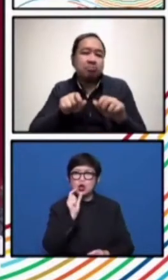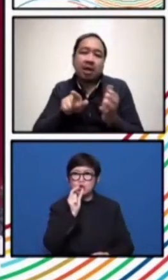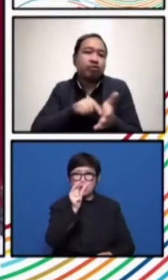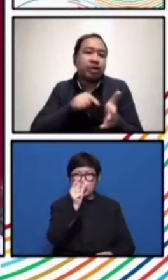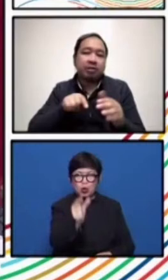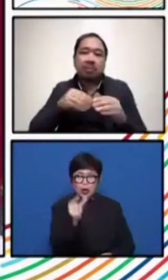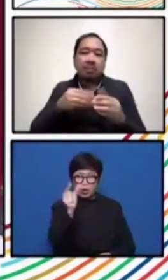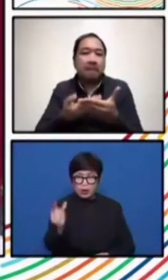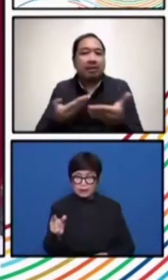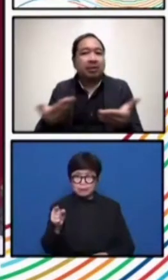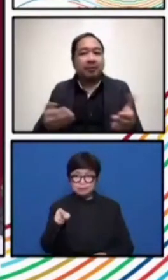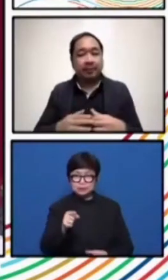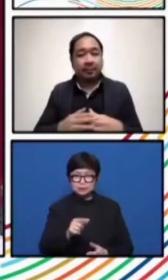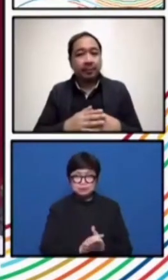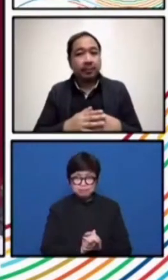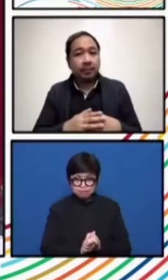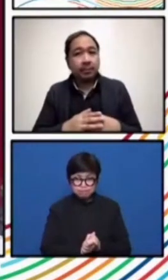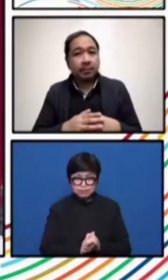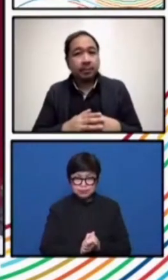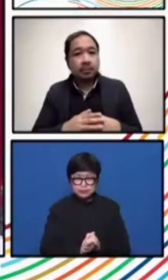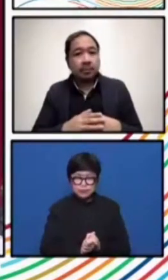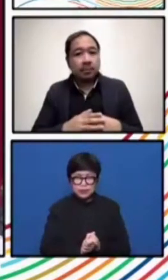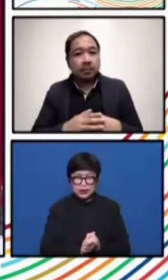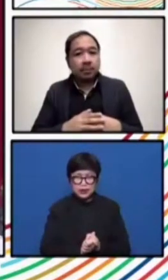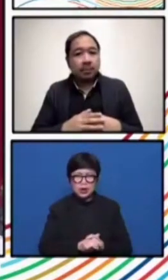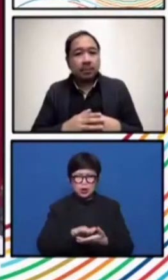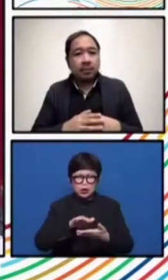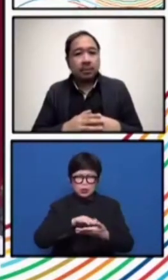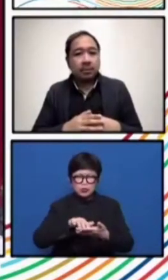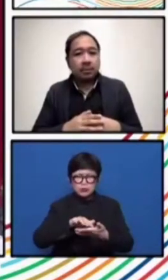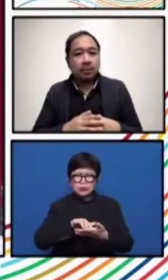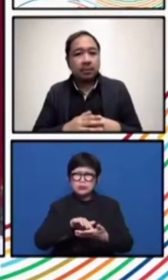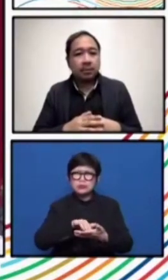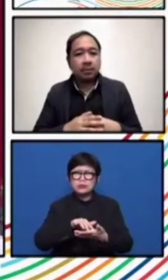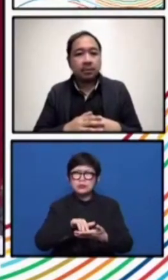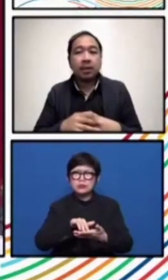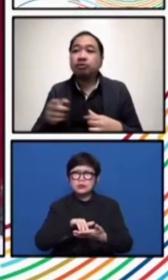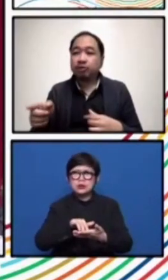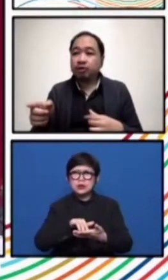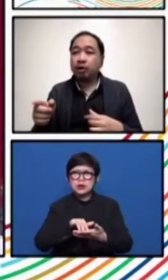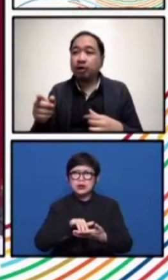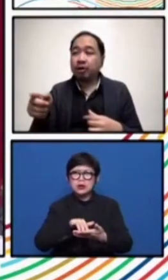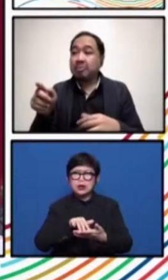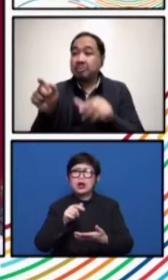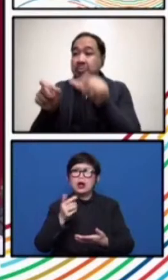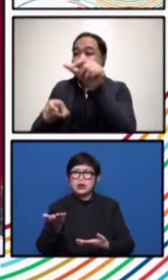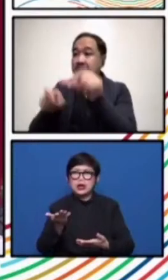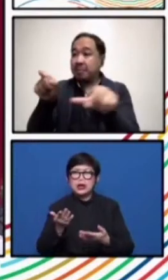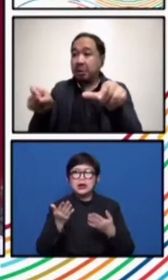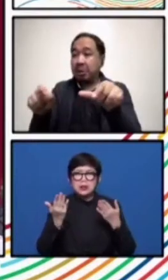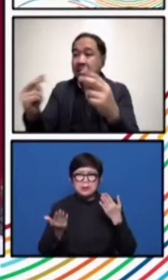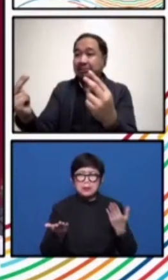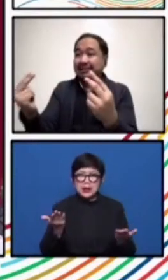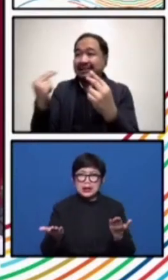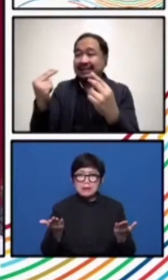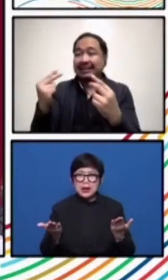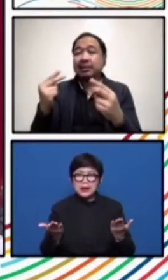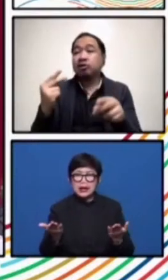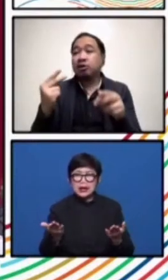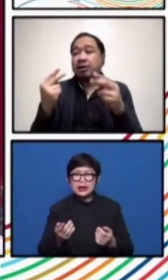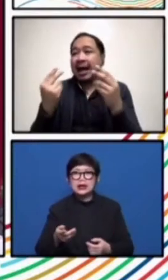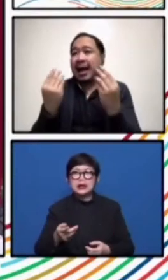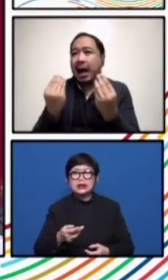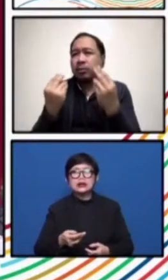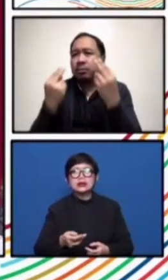is the Braille is how blind people receive information by reading with